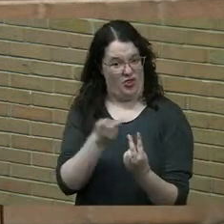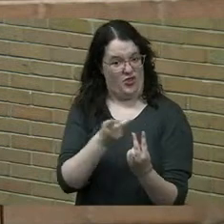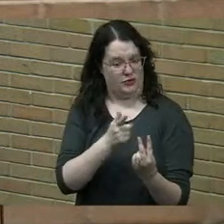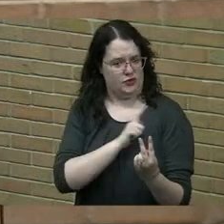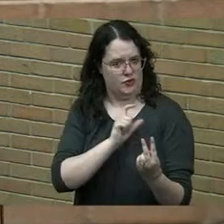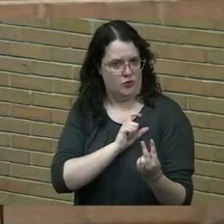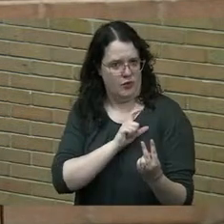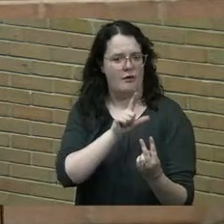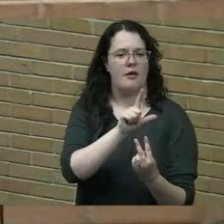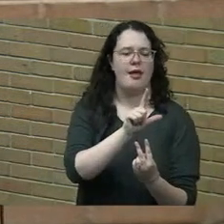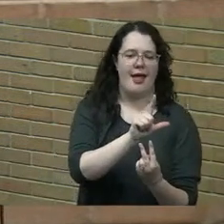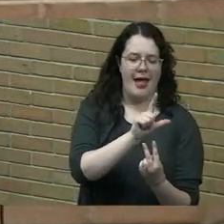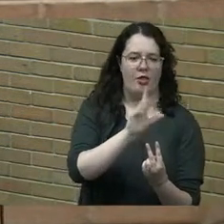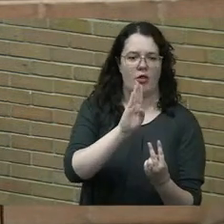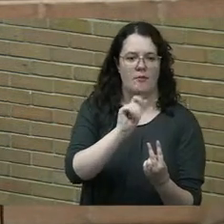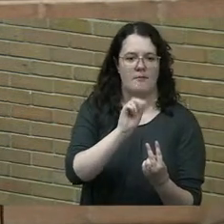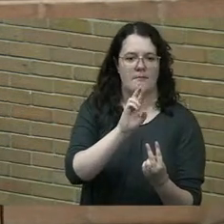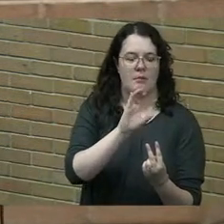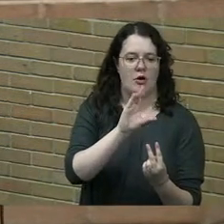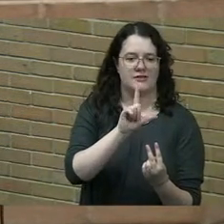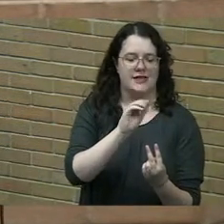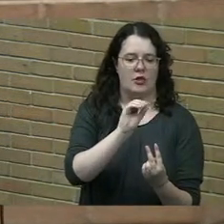What would it take for